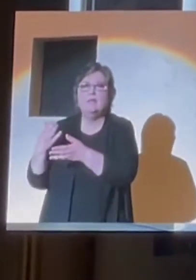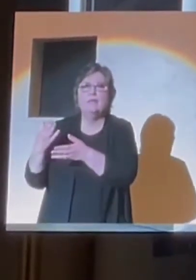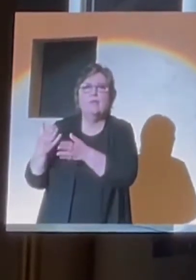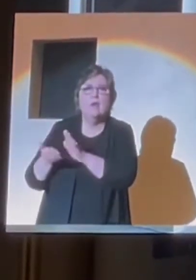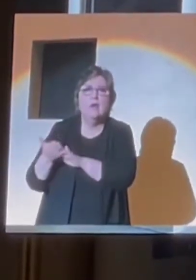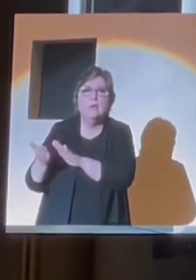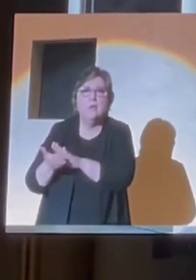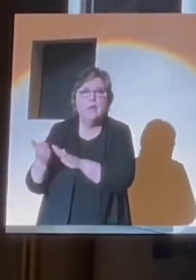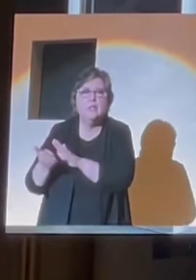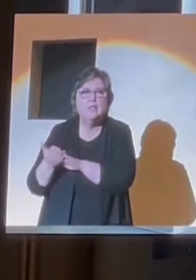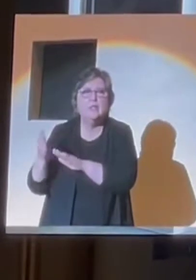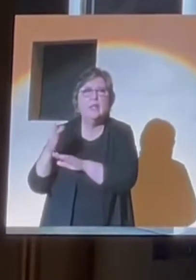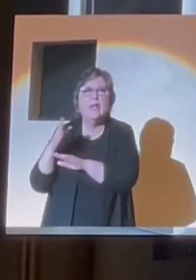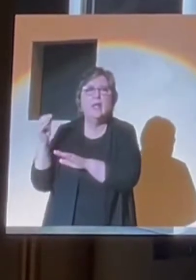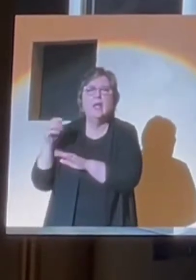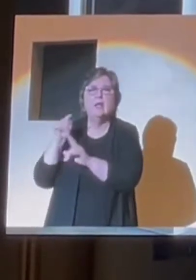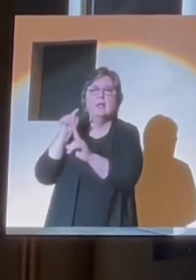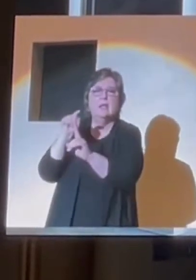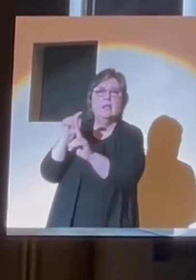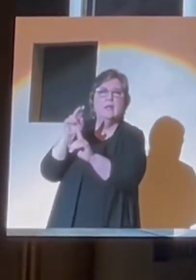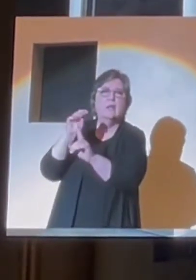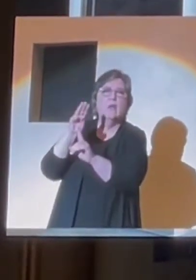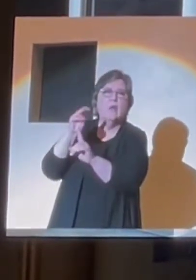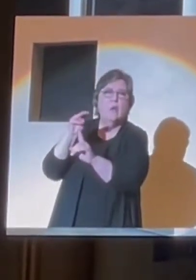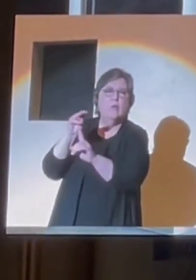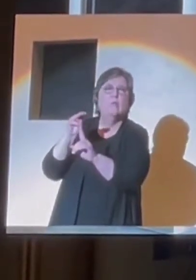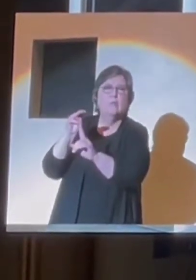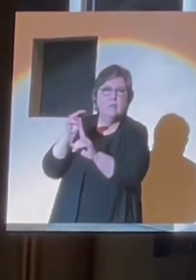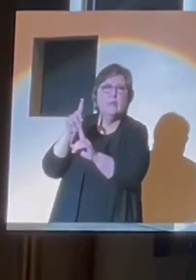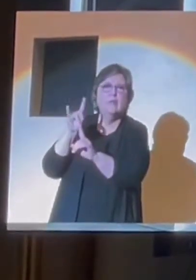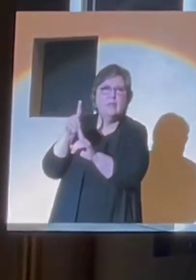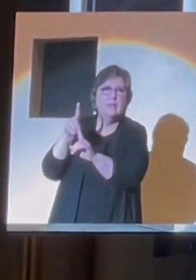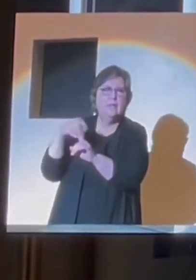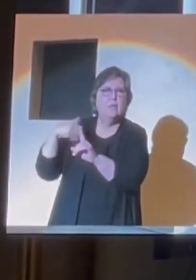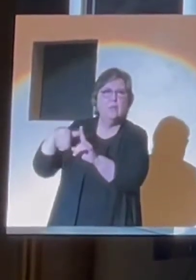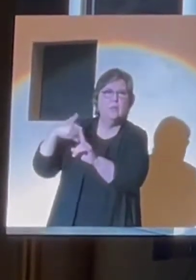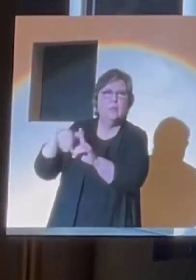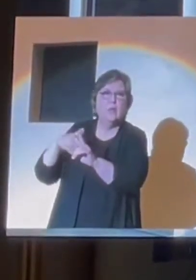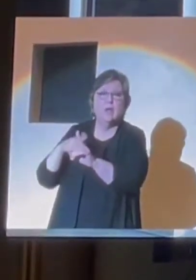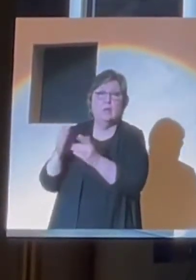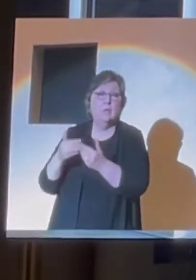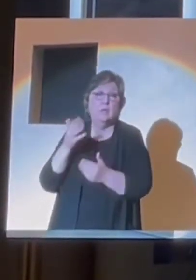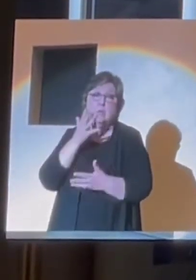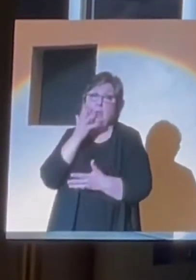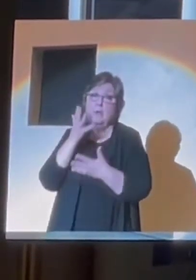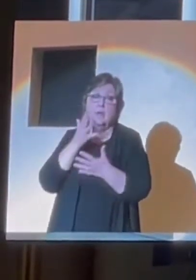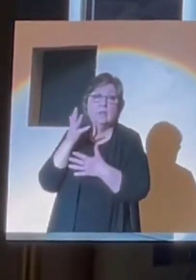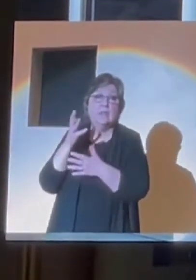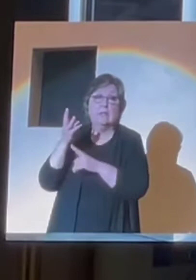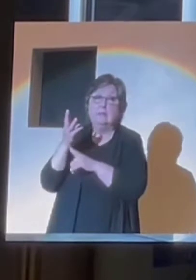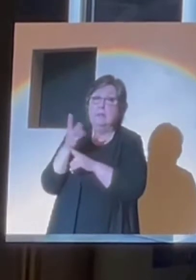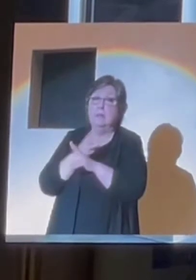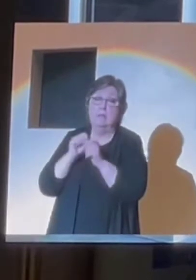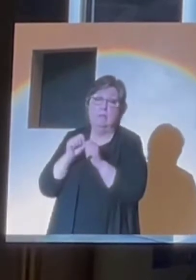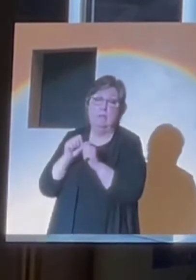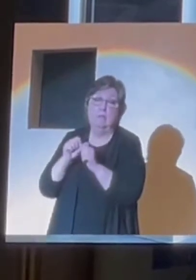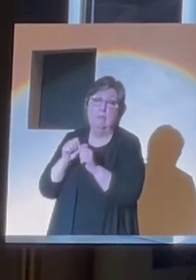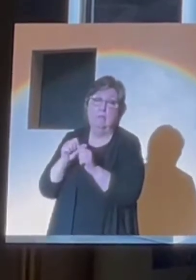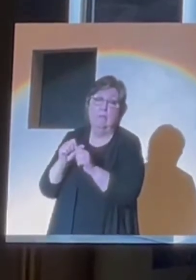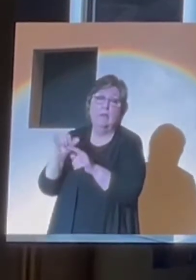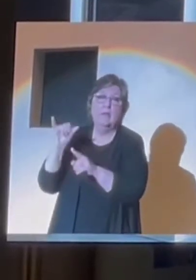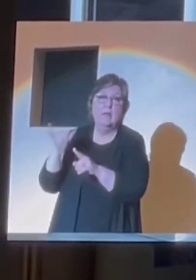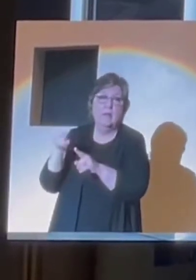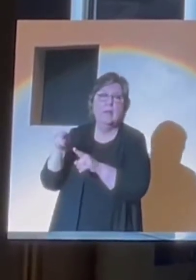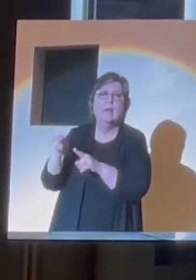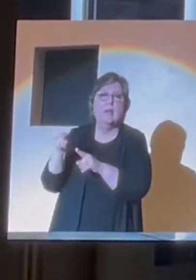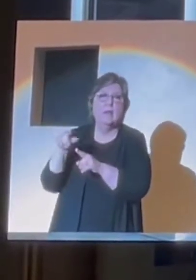he got an astonishing amount done in 6 months, and was almost embarrassing, including the declaration of the Northern Mariana Islands